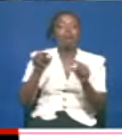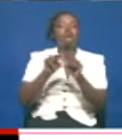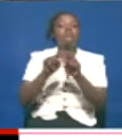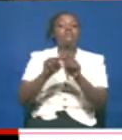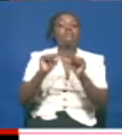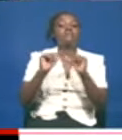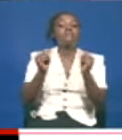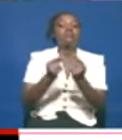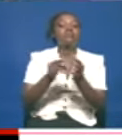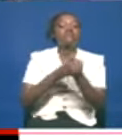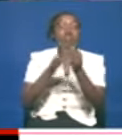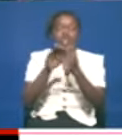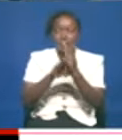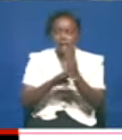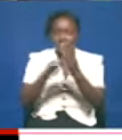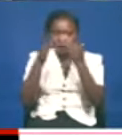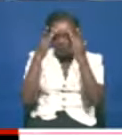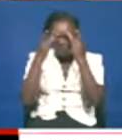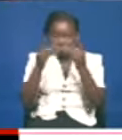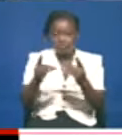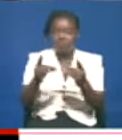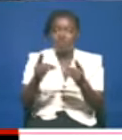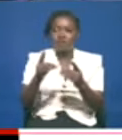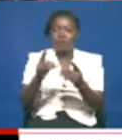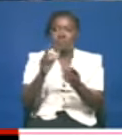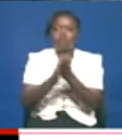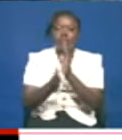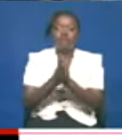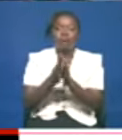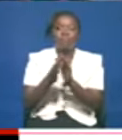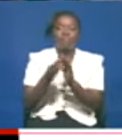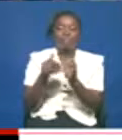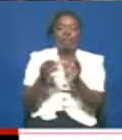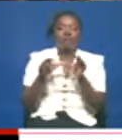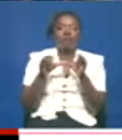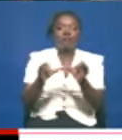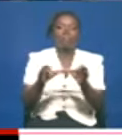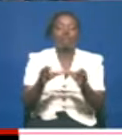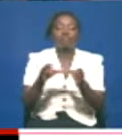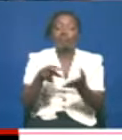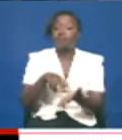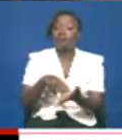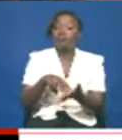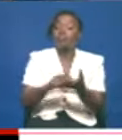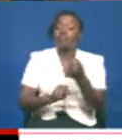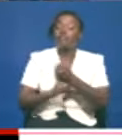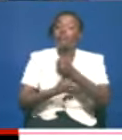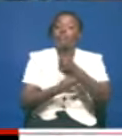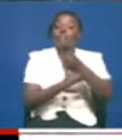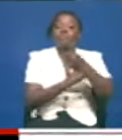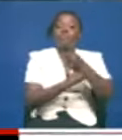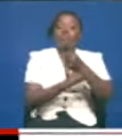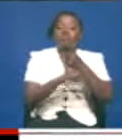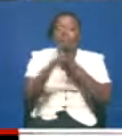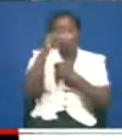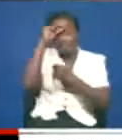and the leadership, we've decided without any coercion that we will stand and support his